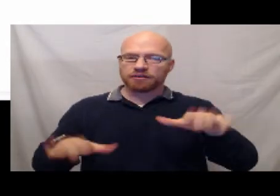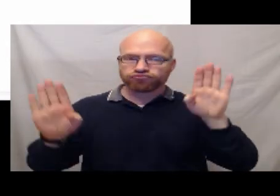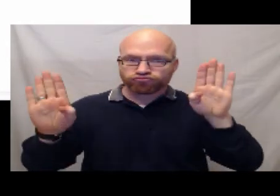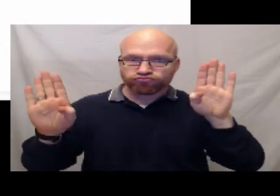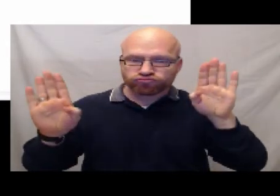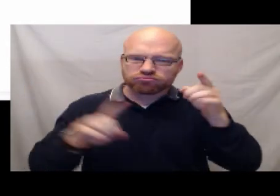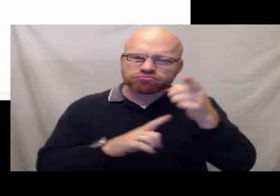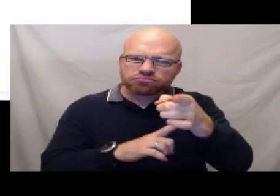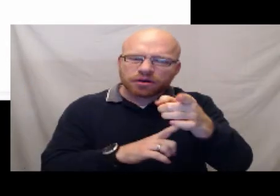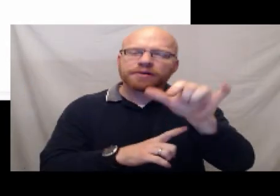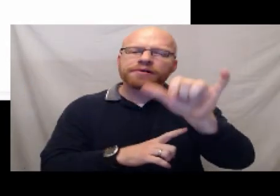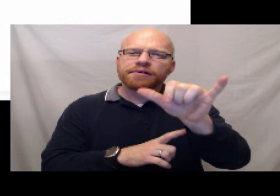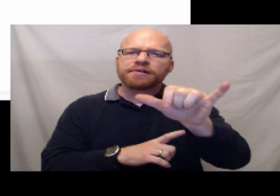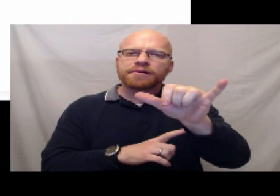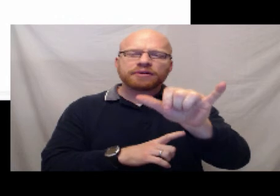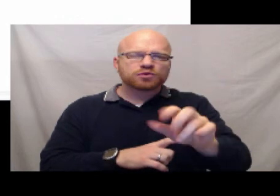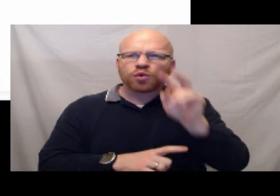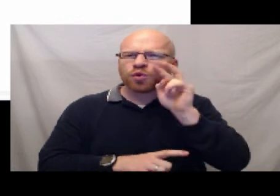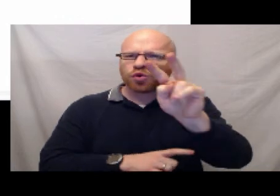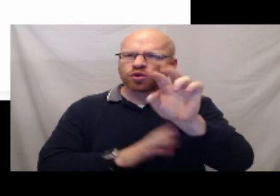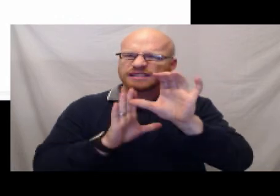2, plus and minus 5.